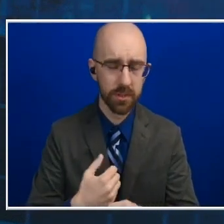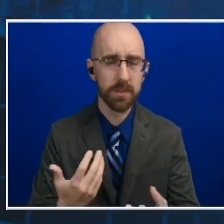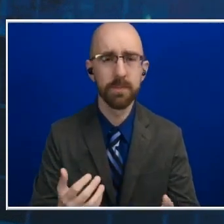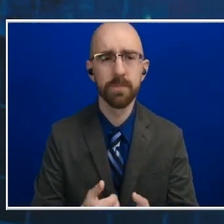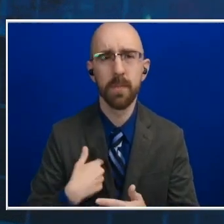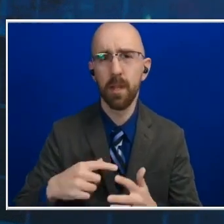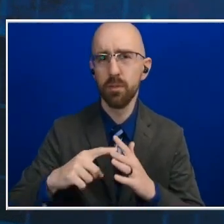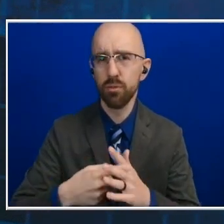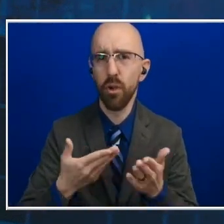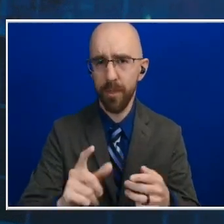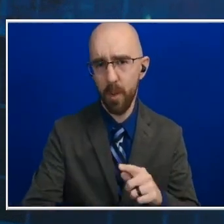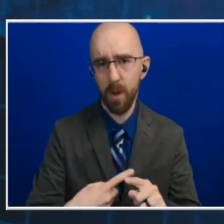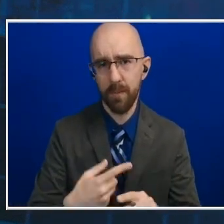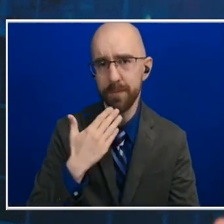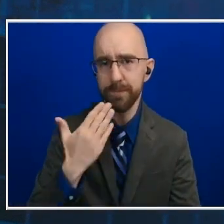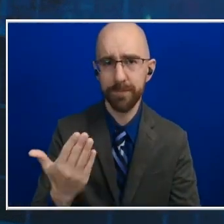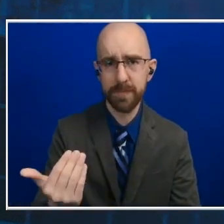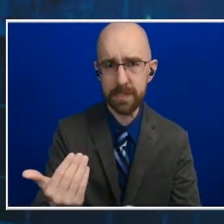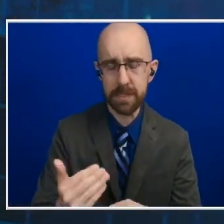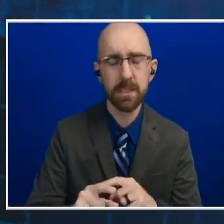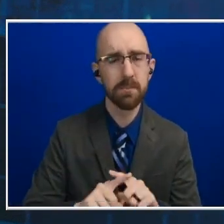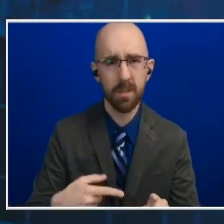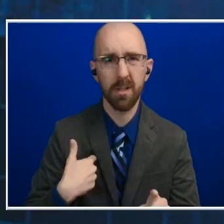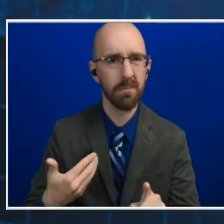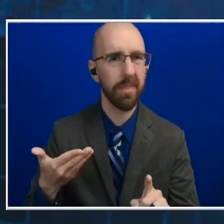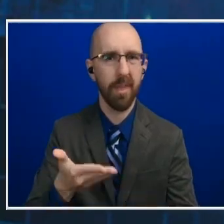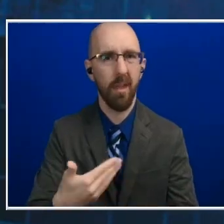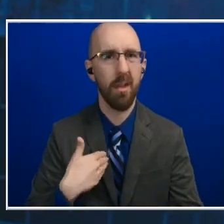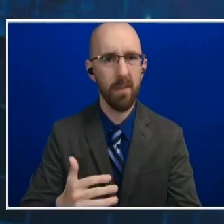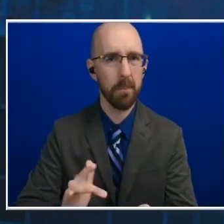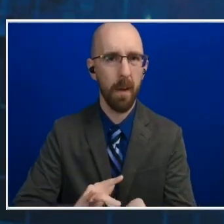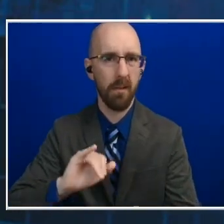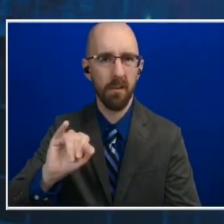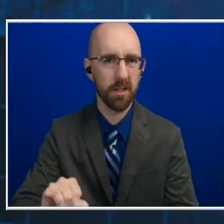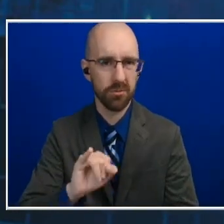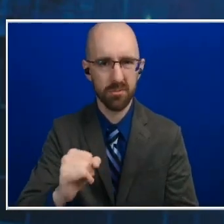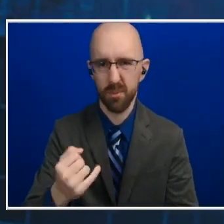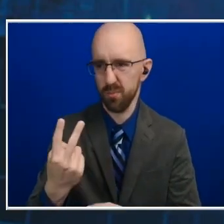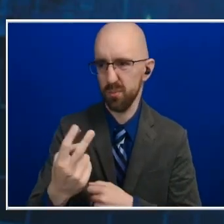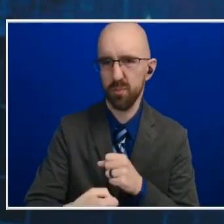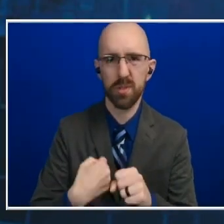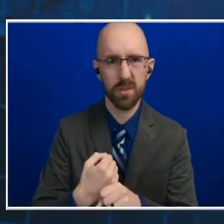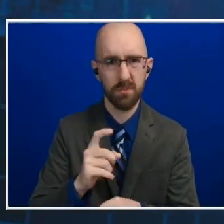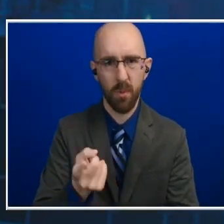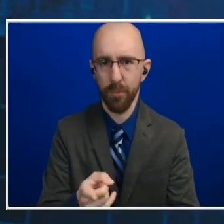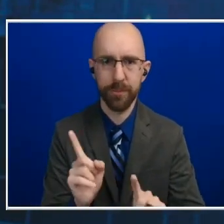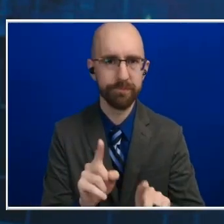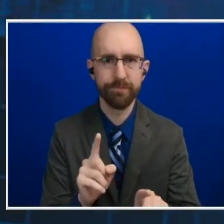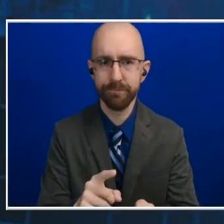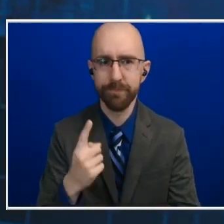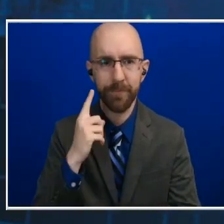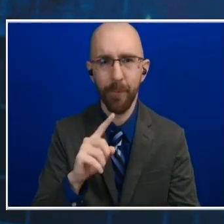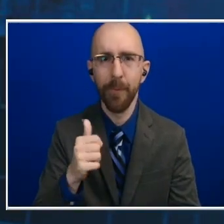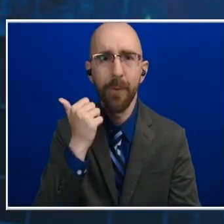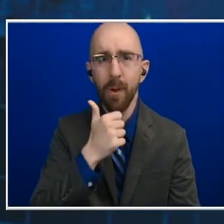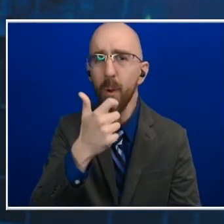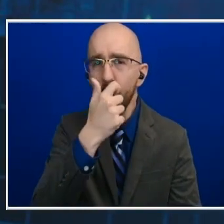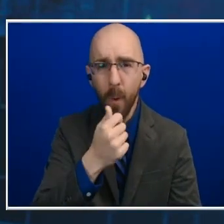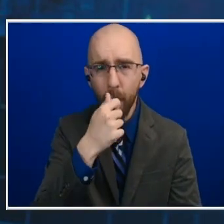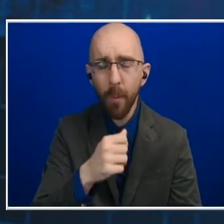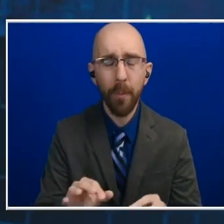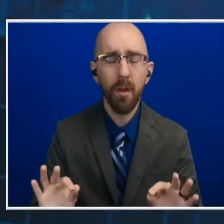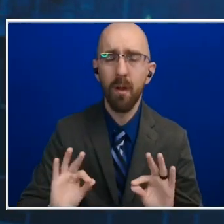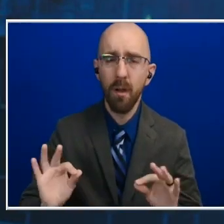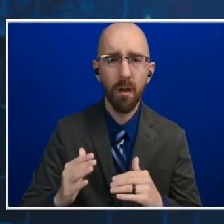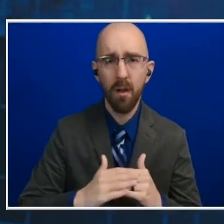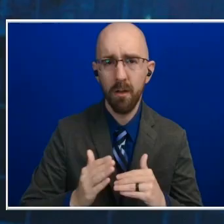15. But I had been there and had medical insurance for about 2 years, but I'd only gone for, the common cold or something else. And they'd asked me, they were like, when was